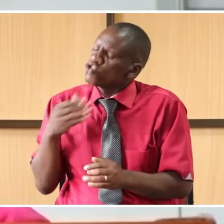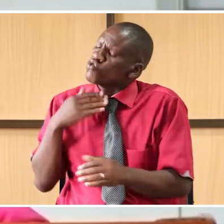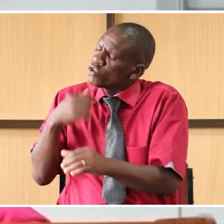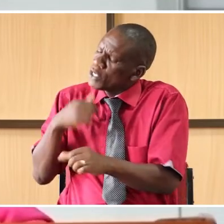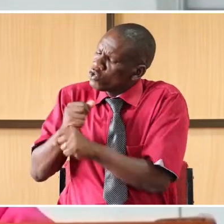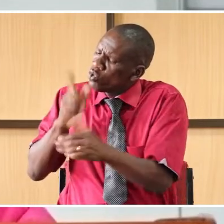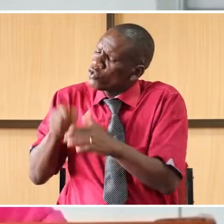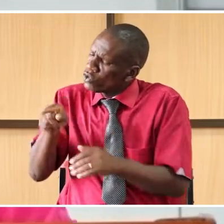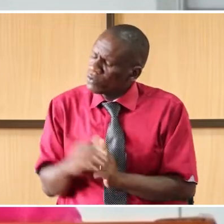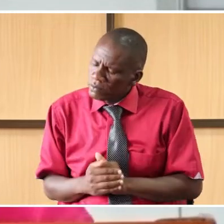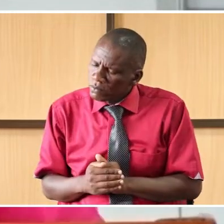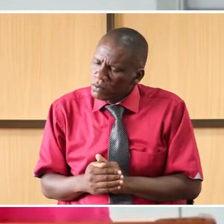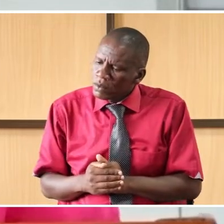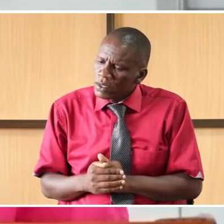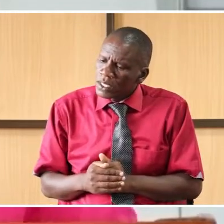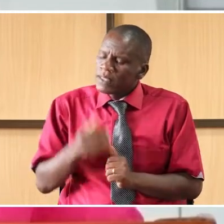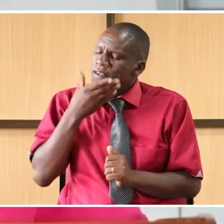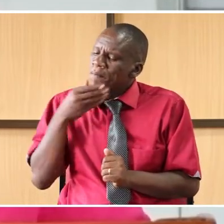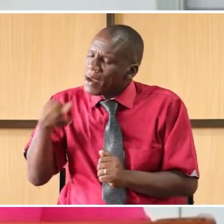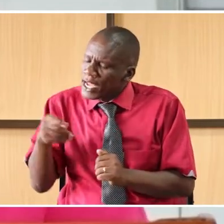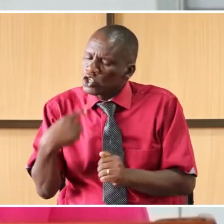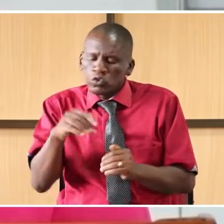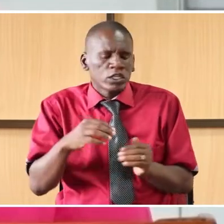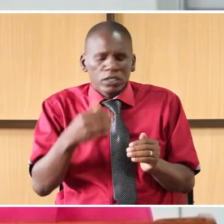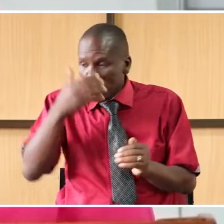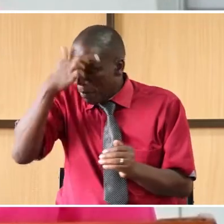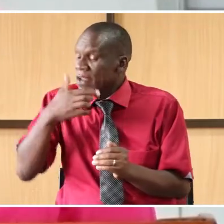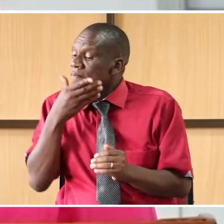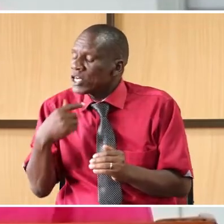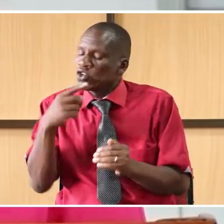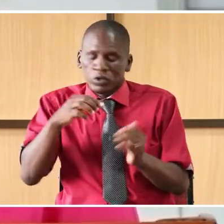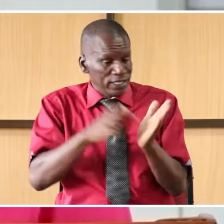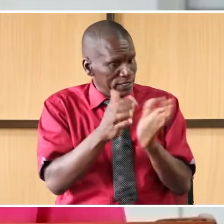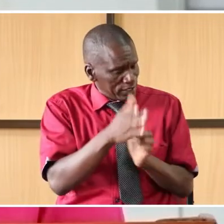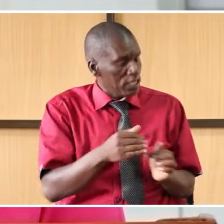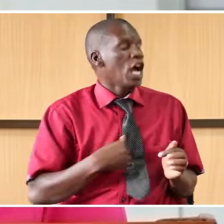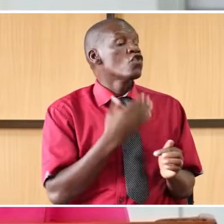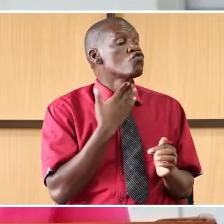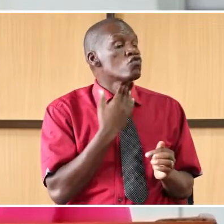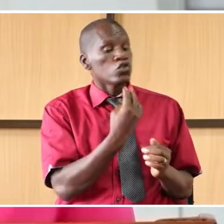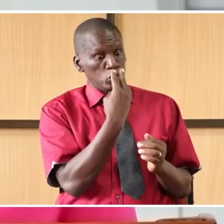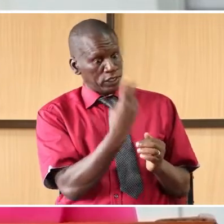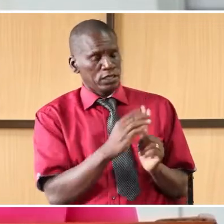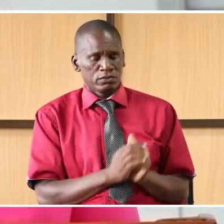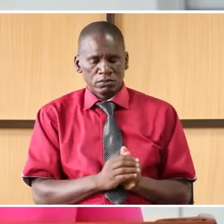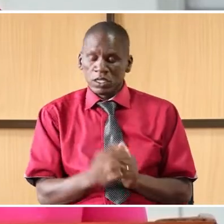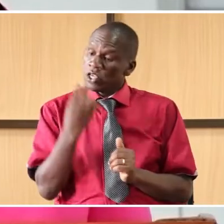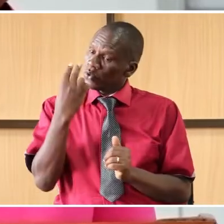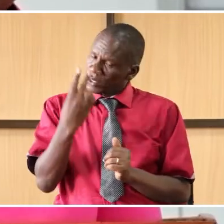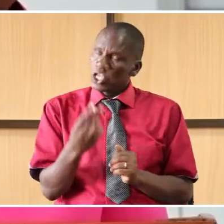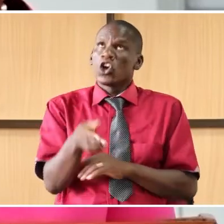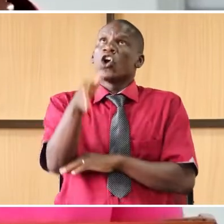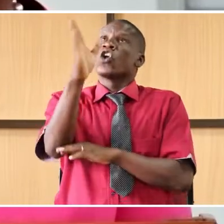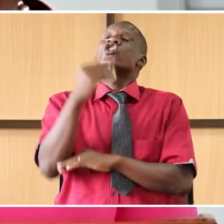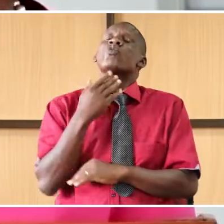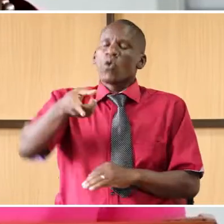you? He said, that I may receive my sight. You see, God wants us to